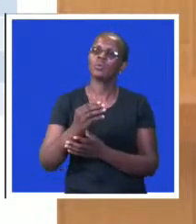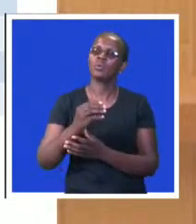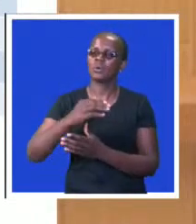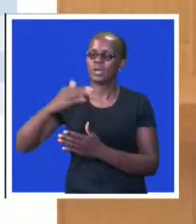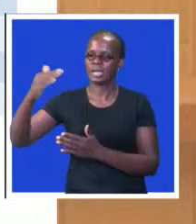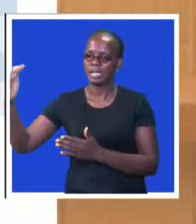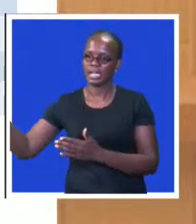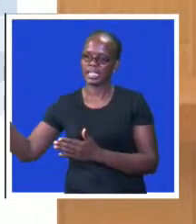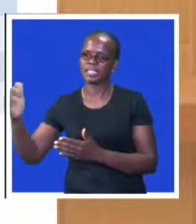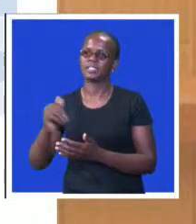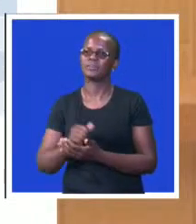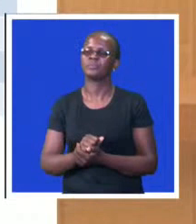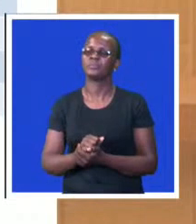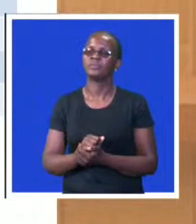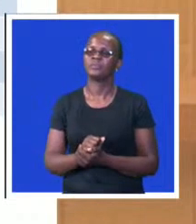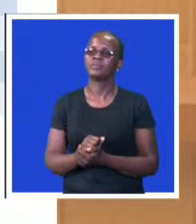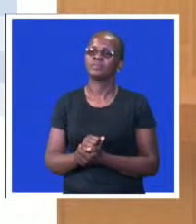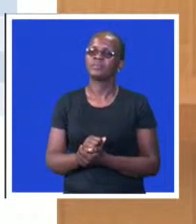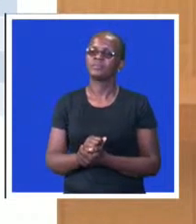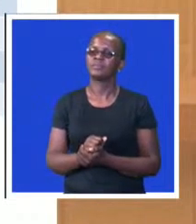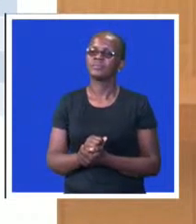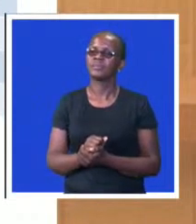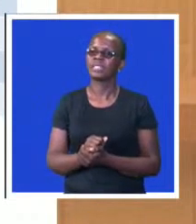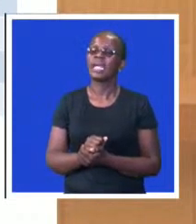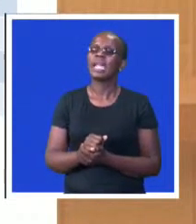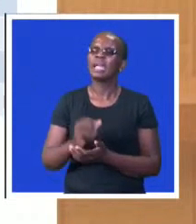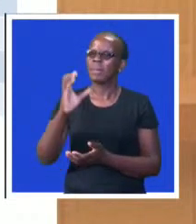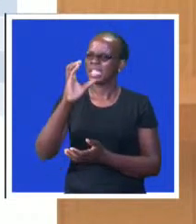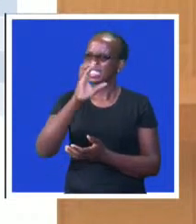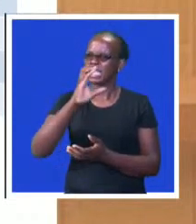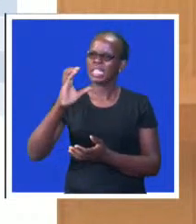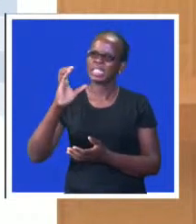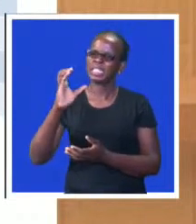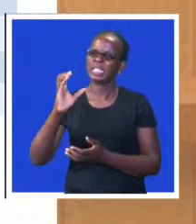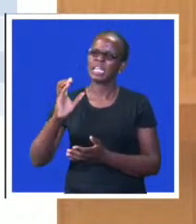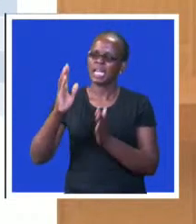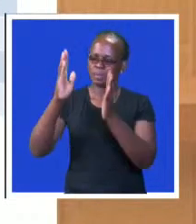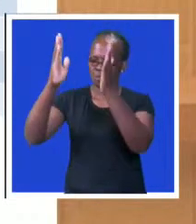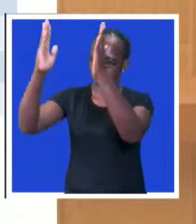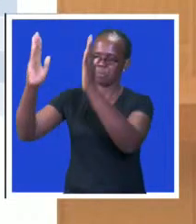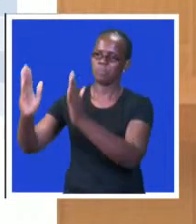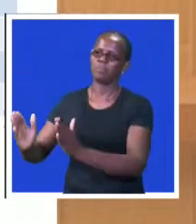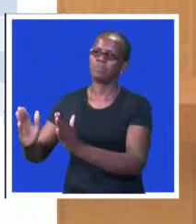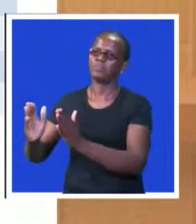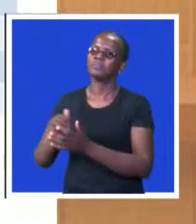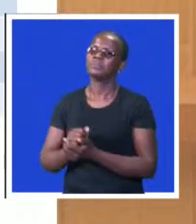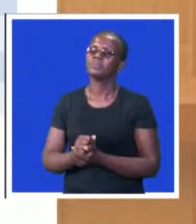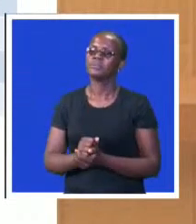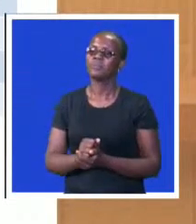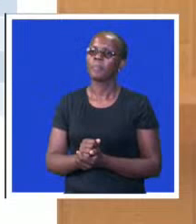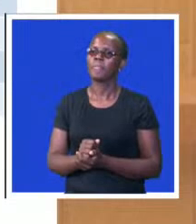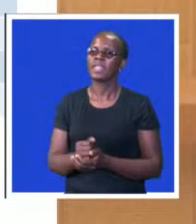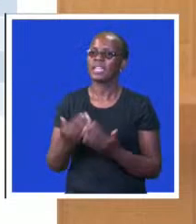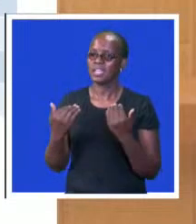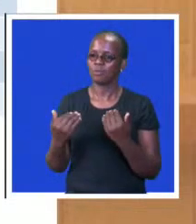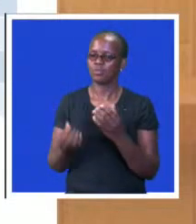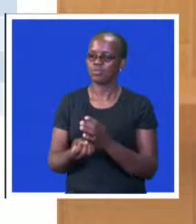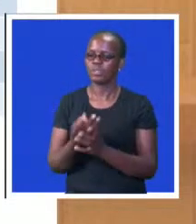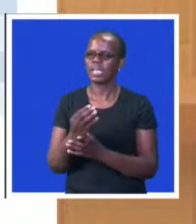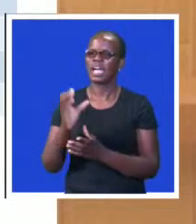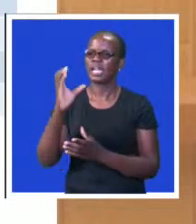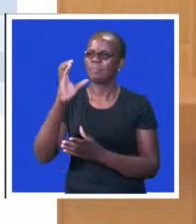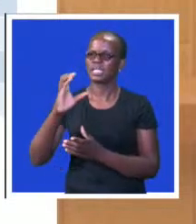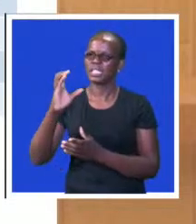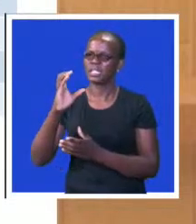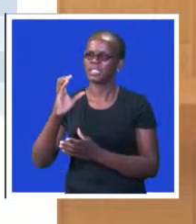the cents in one side and the emalangeni on the other side. Here we are going to start with the cents.